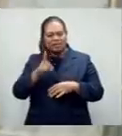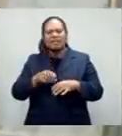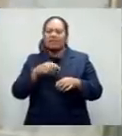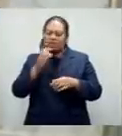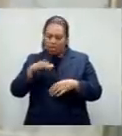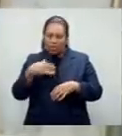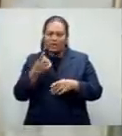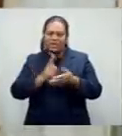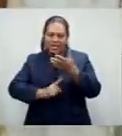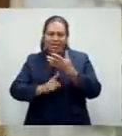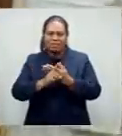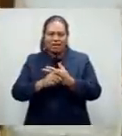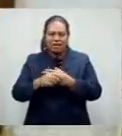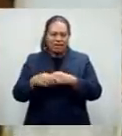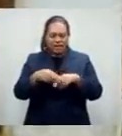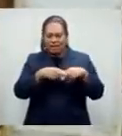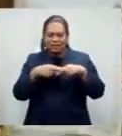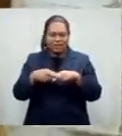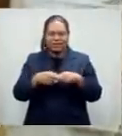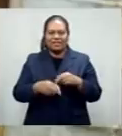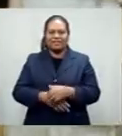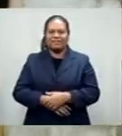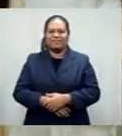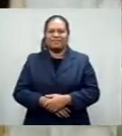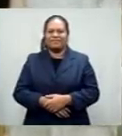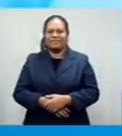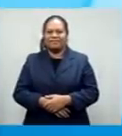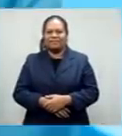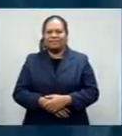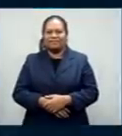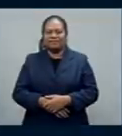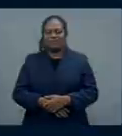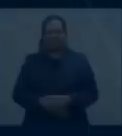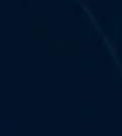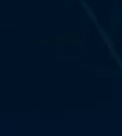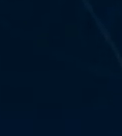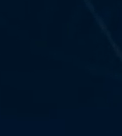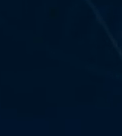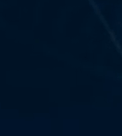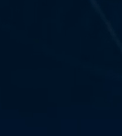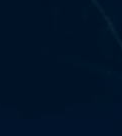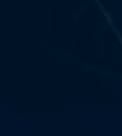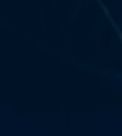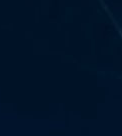families. Christiana Oluwai, FBC News.